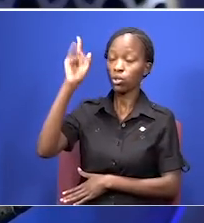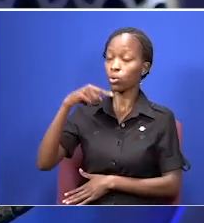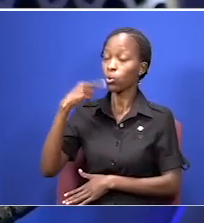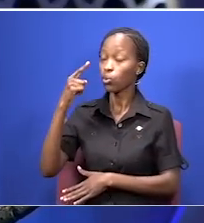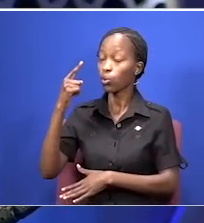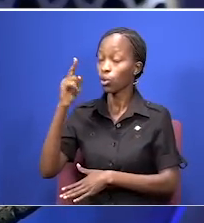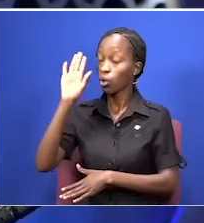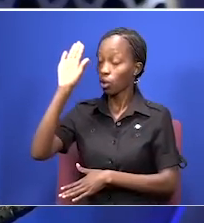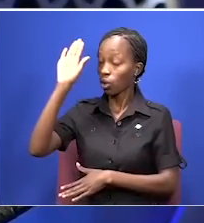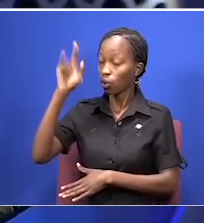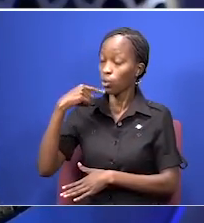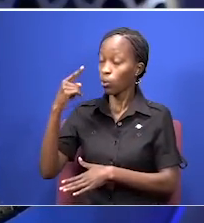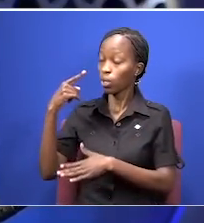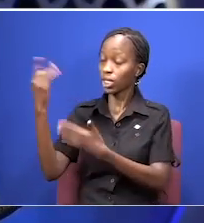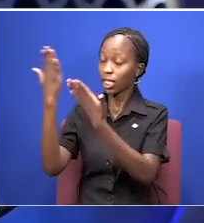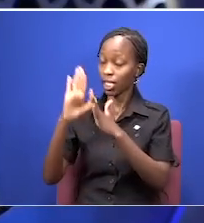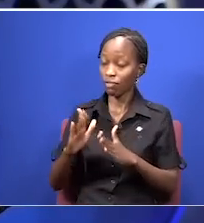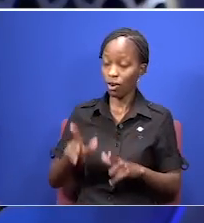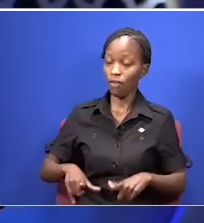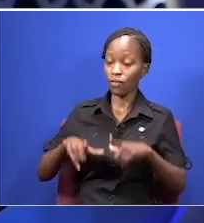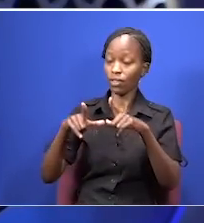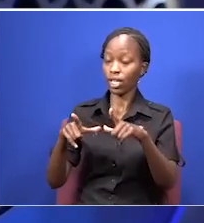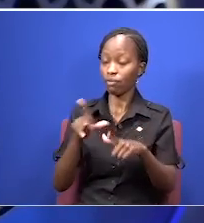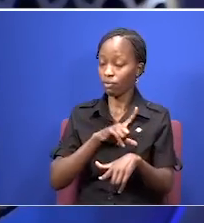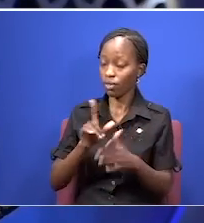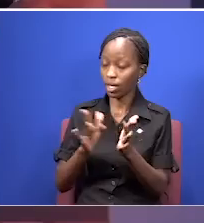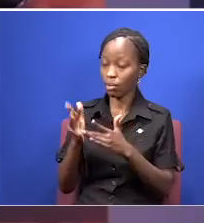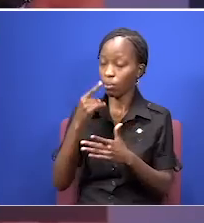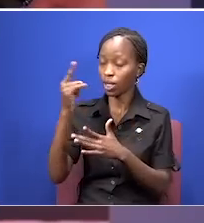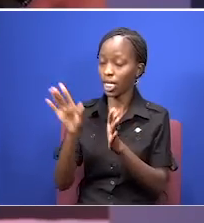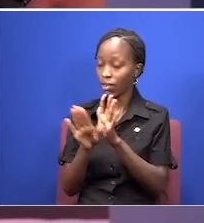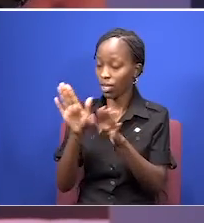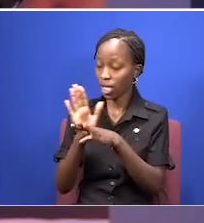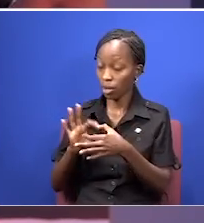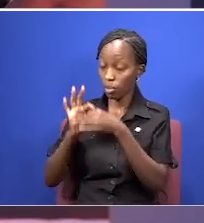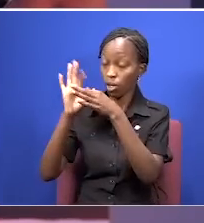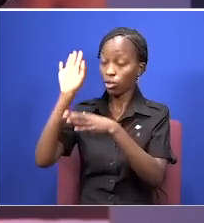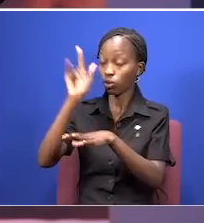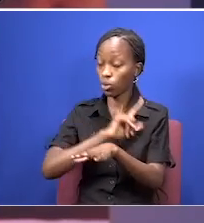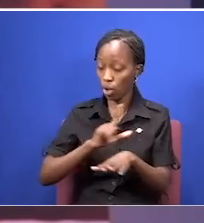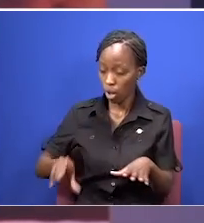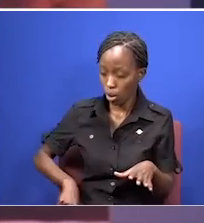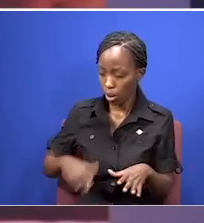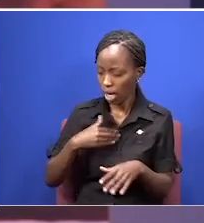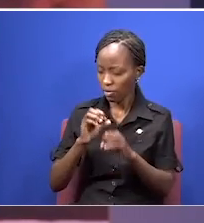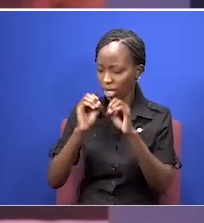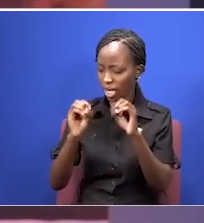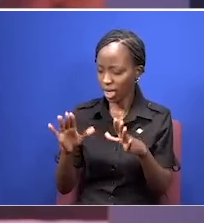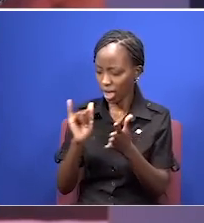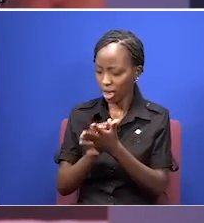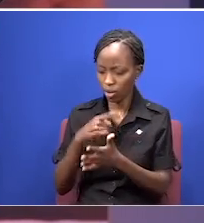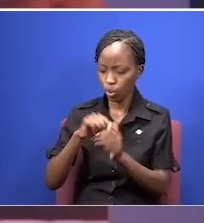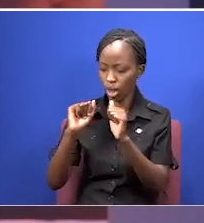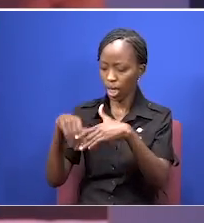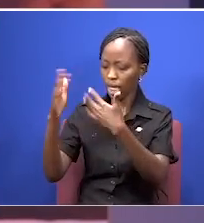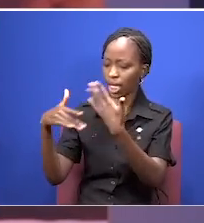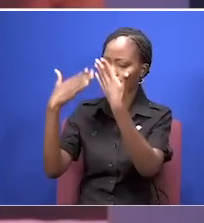gifts father the bible says that everything belongs to you and so father there is nothing that we can give or